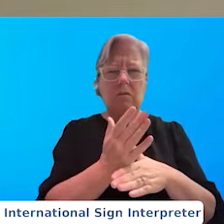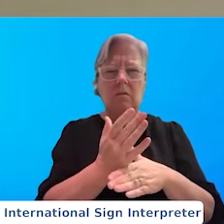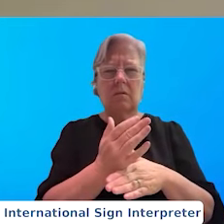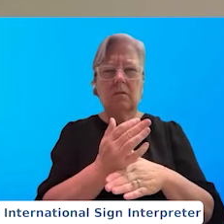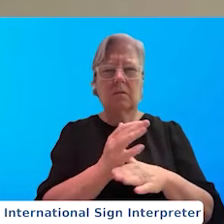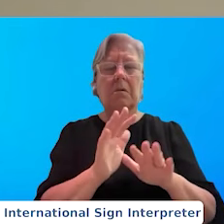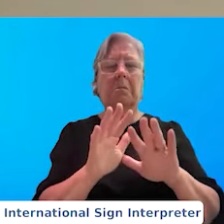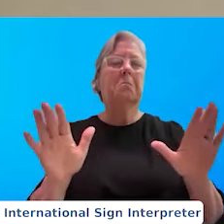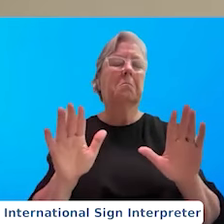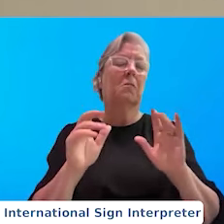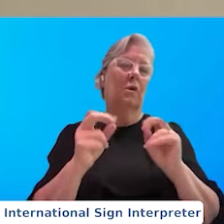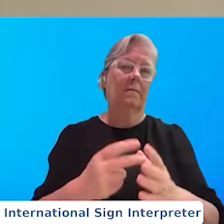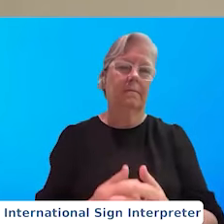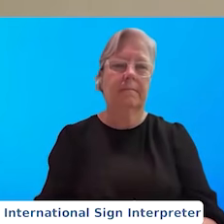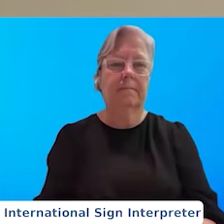social protection.